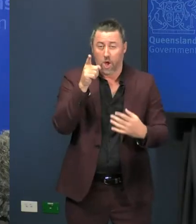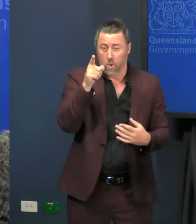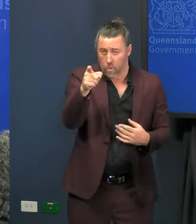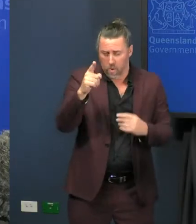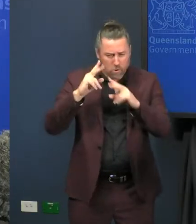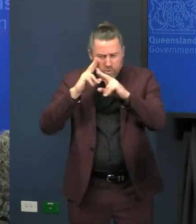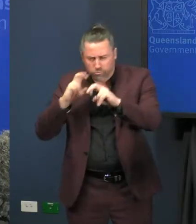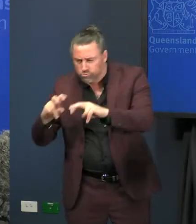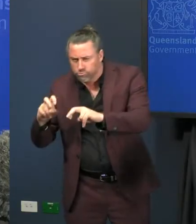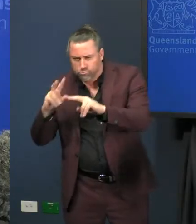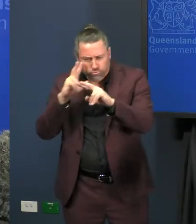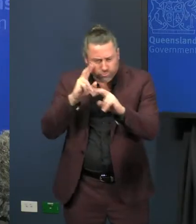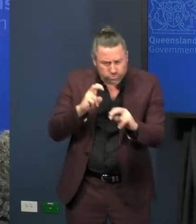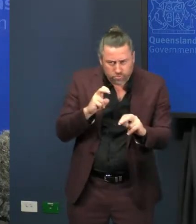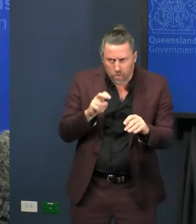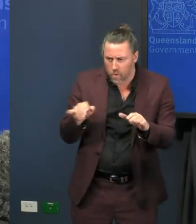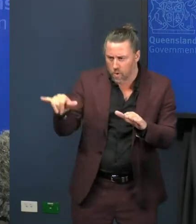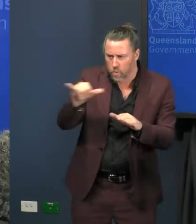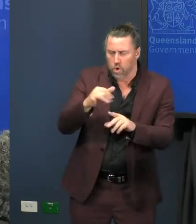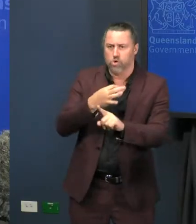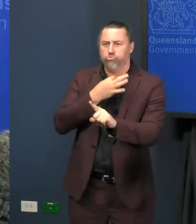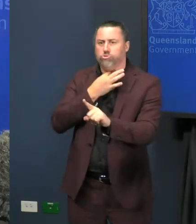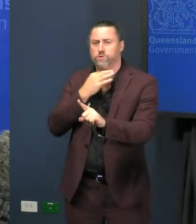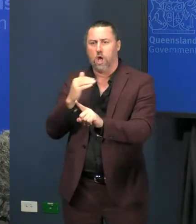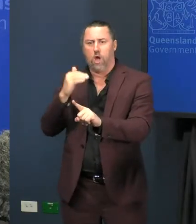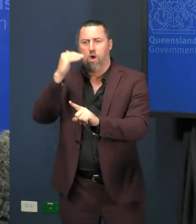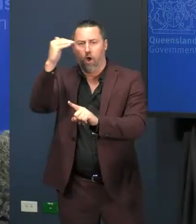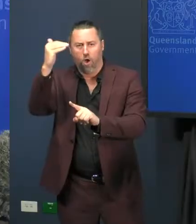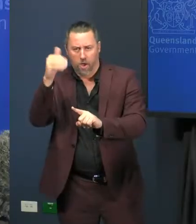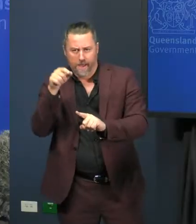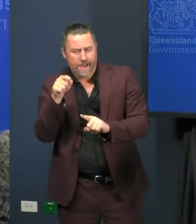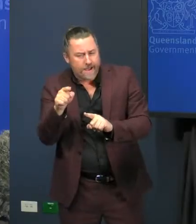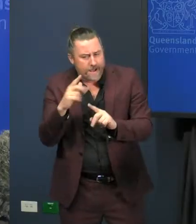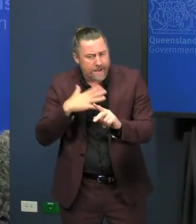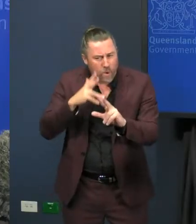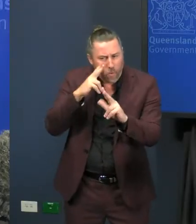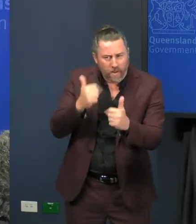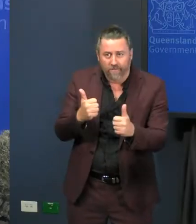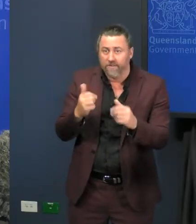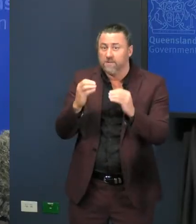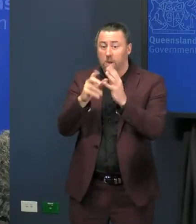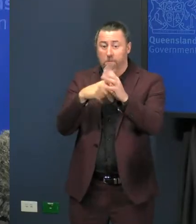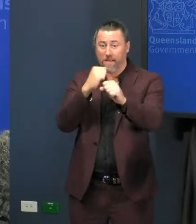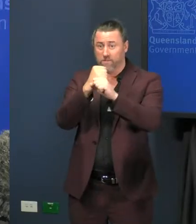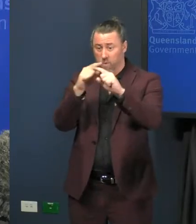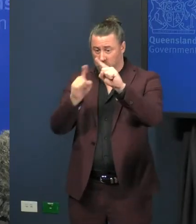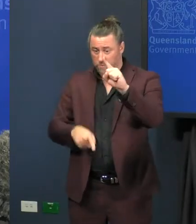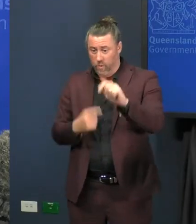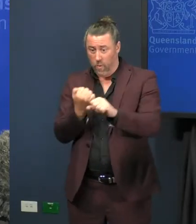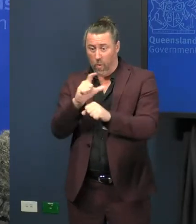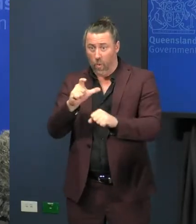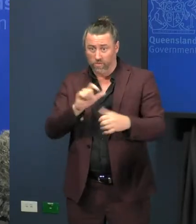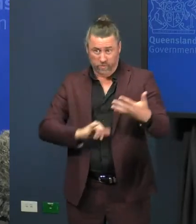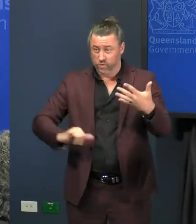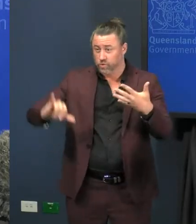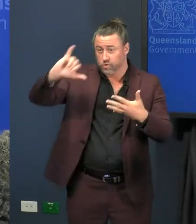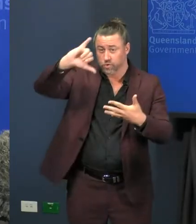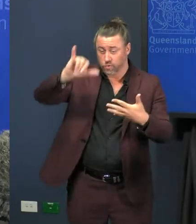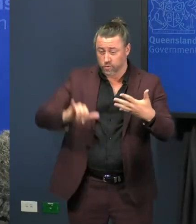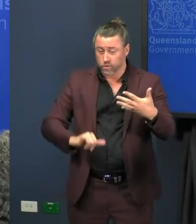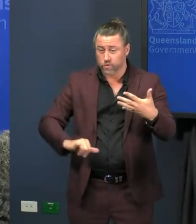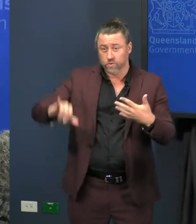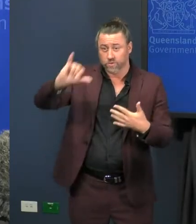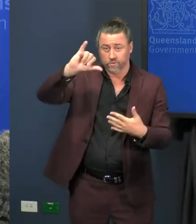identify any areas of vulnerability or risk within their communities between Bundaberg and the Gold Coast, given the uncertainty of the